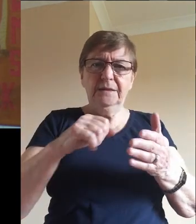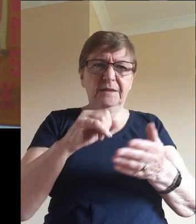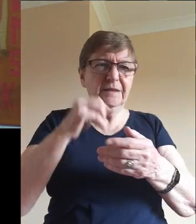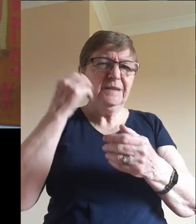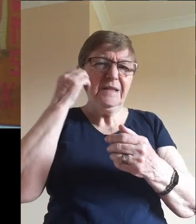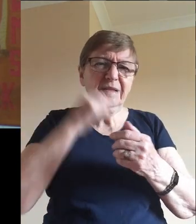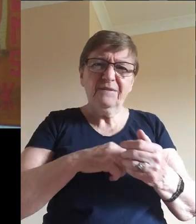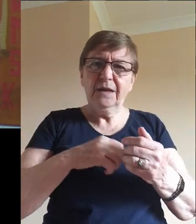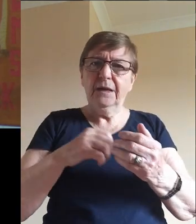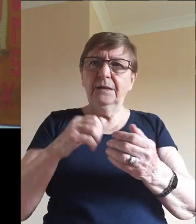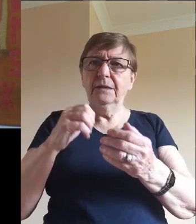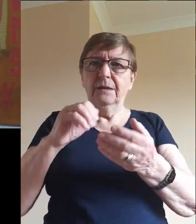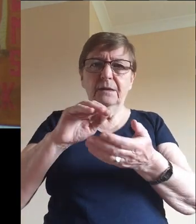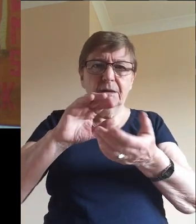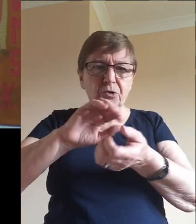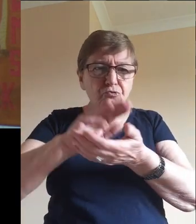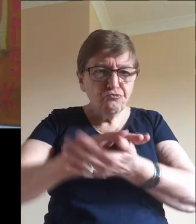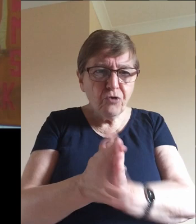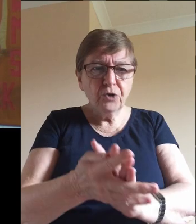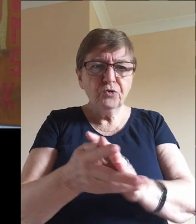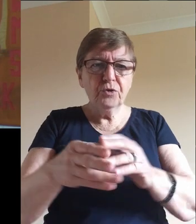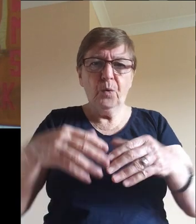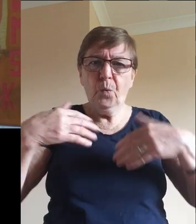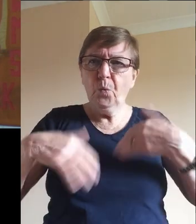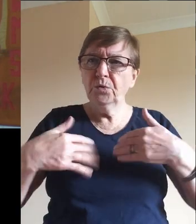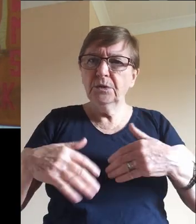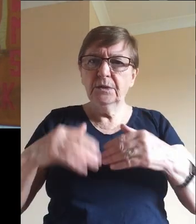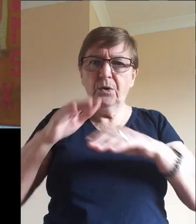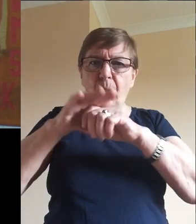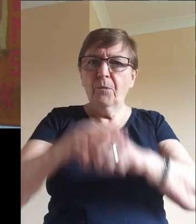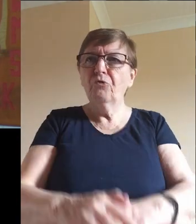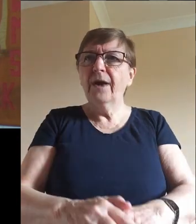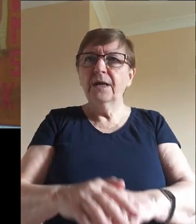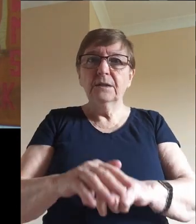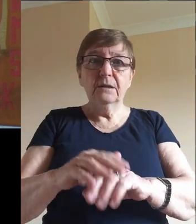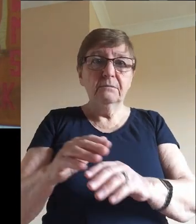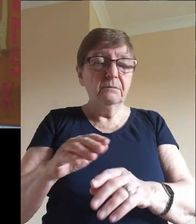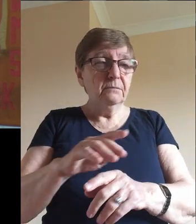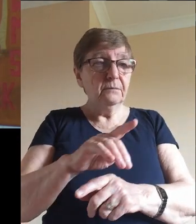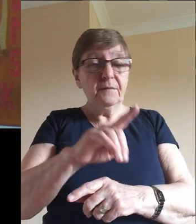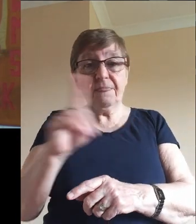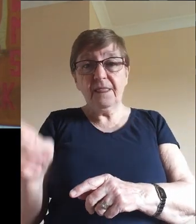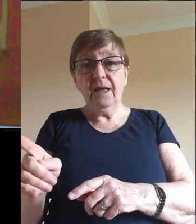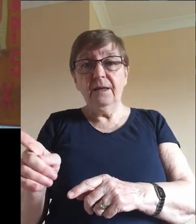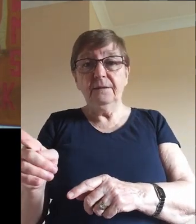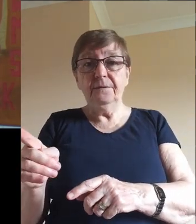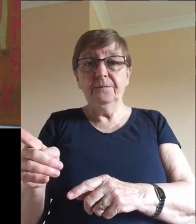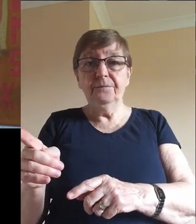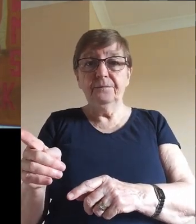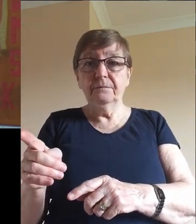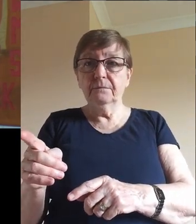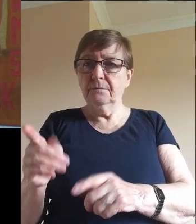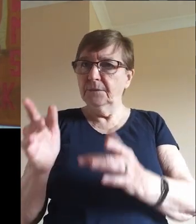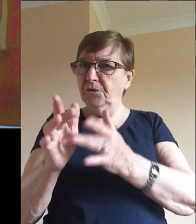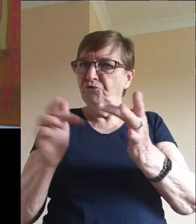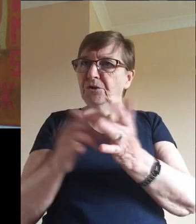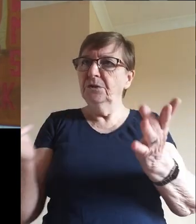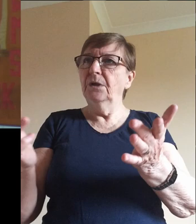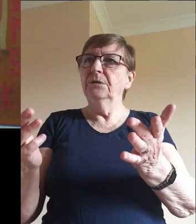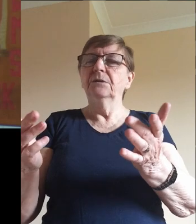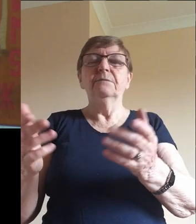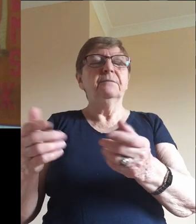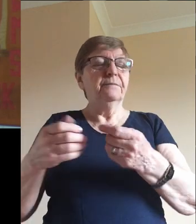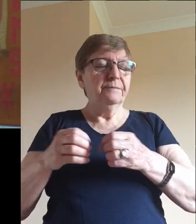rejected, punished, pierced, crushed, wounded, oppressed. After all of that, he's vindicated by the